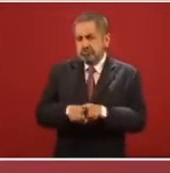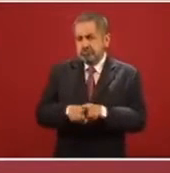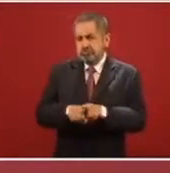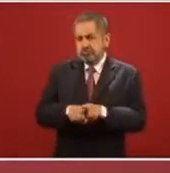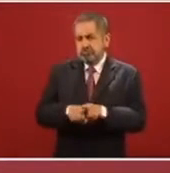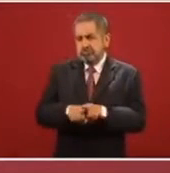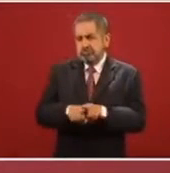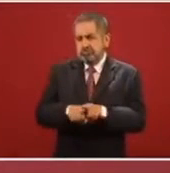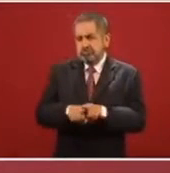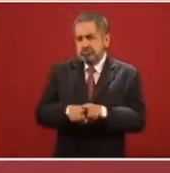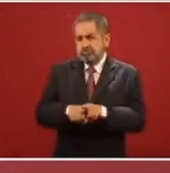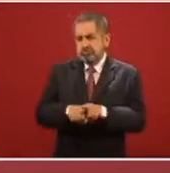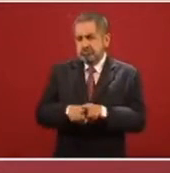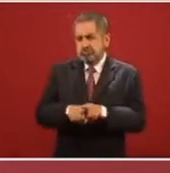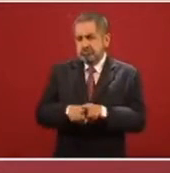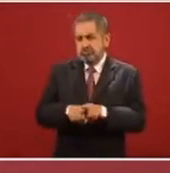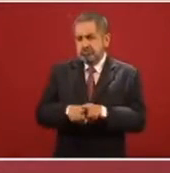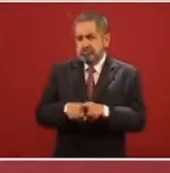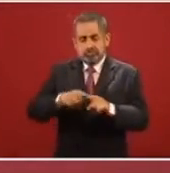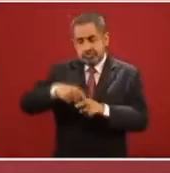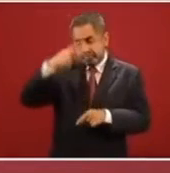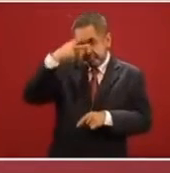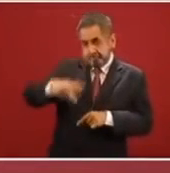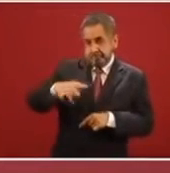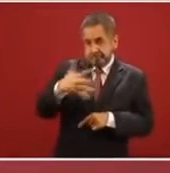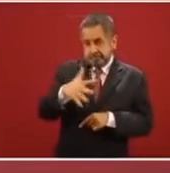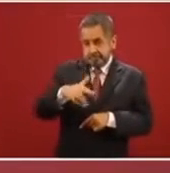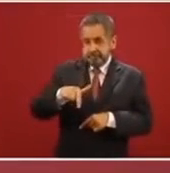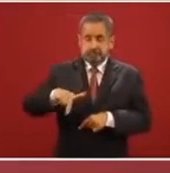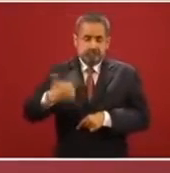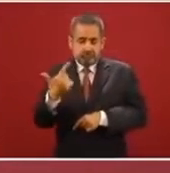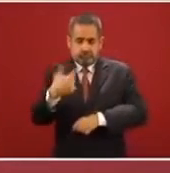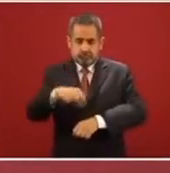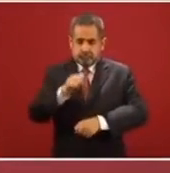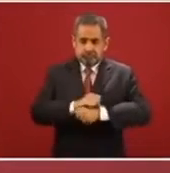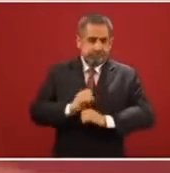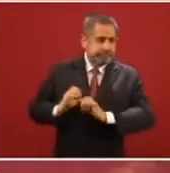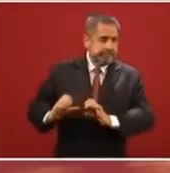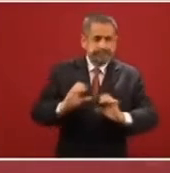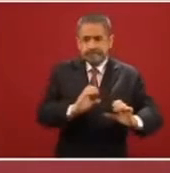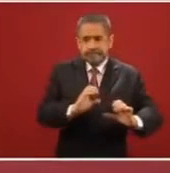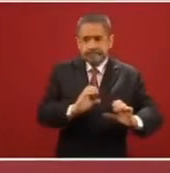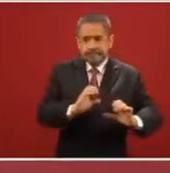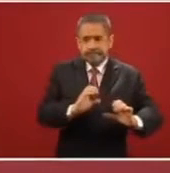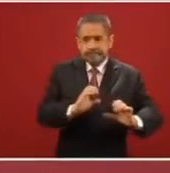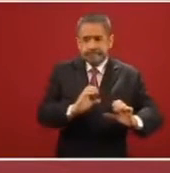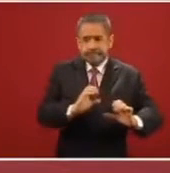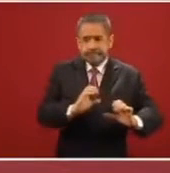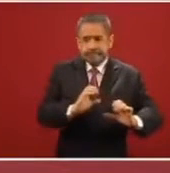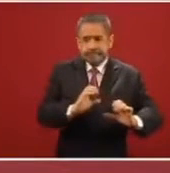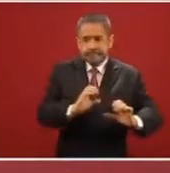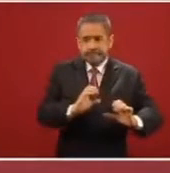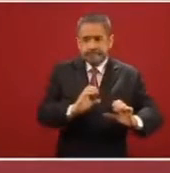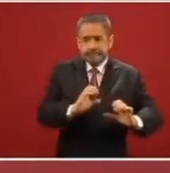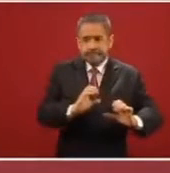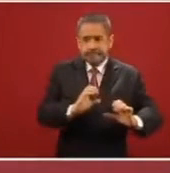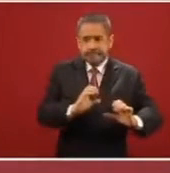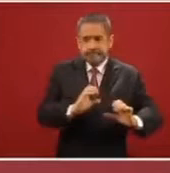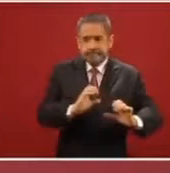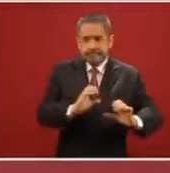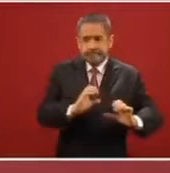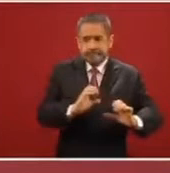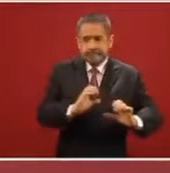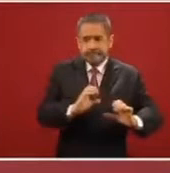México. that we expect in Mexico. Sin embargo, en la medida que cada país Nevertheless, the measure